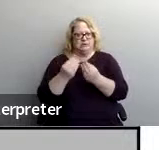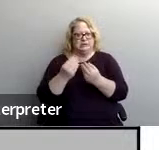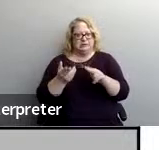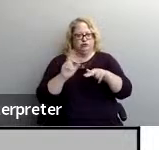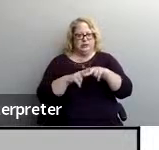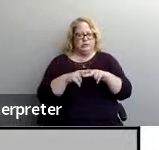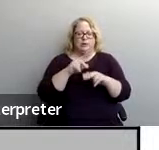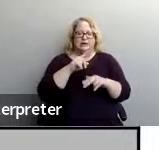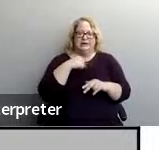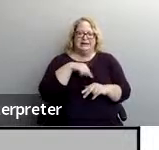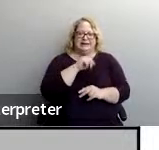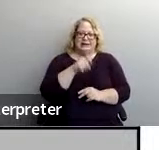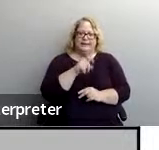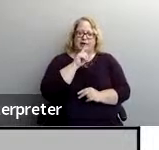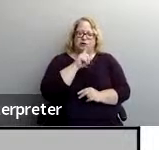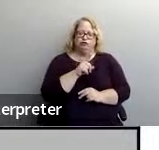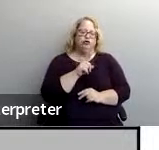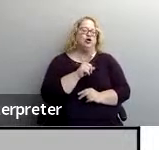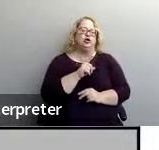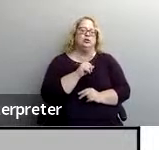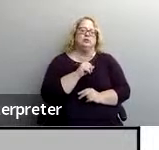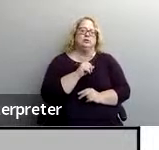increased. We need to make sure that our